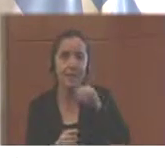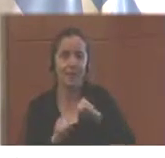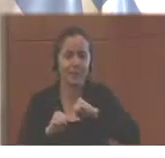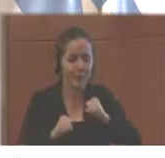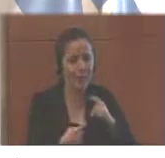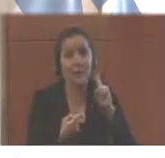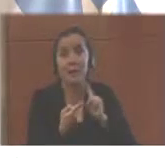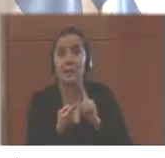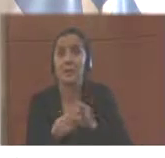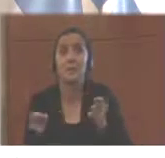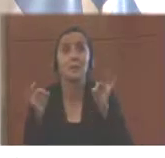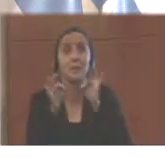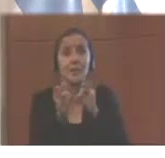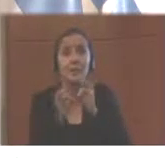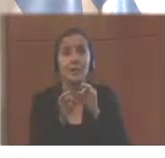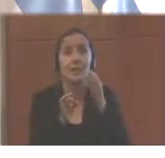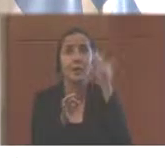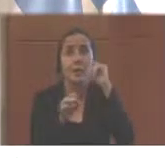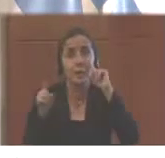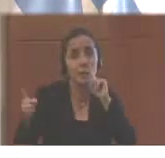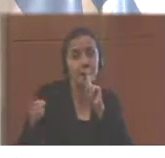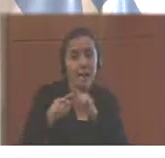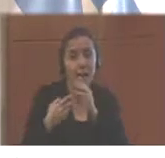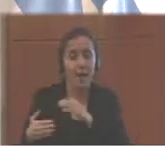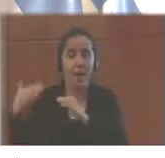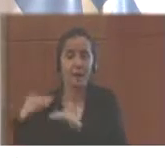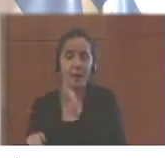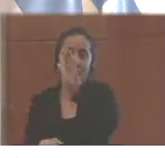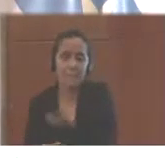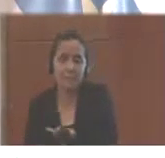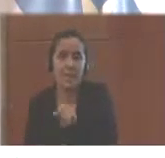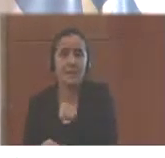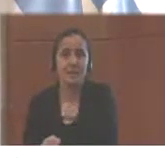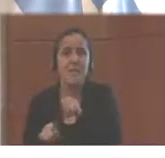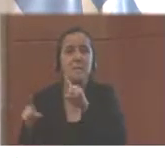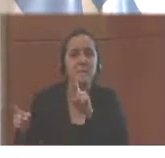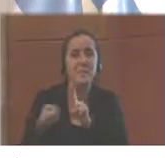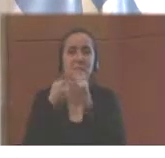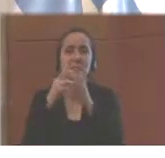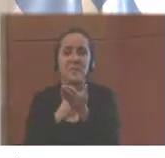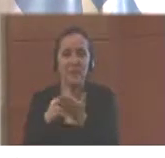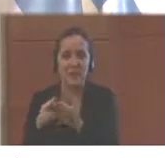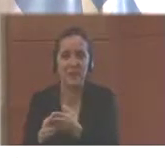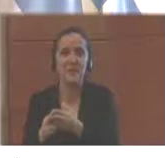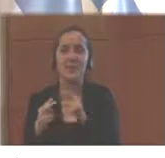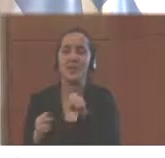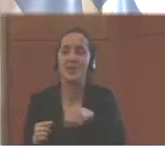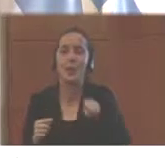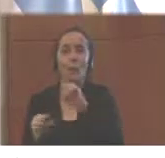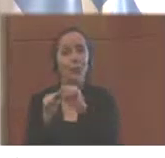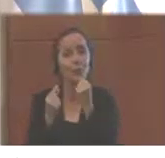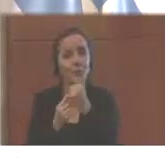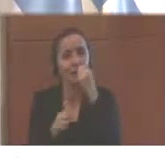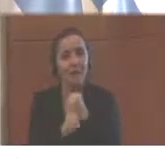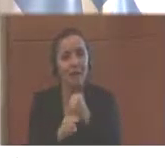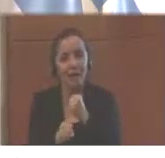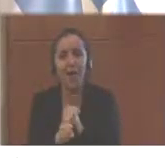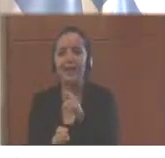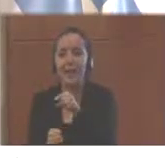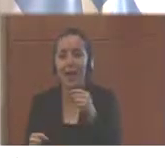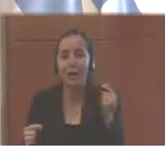organize this challenging task, which has already completed one stage with the group task